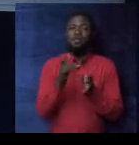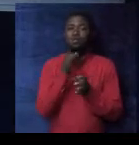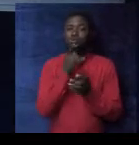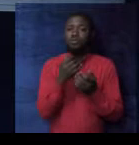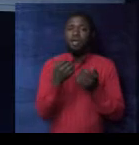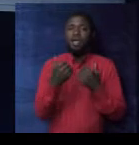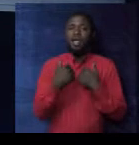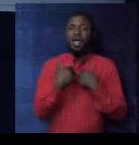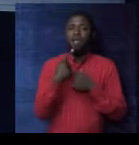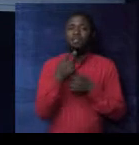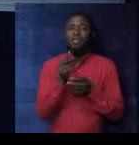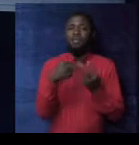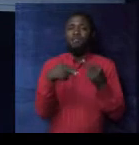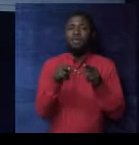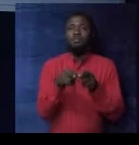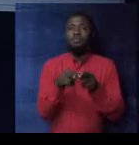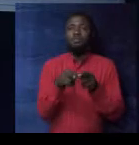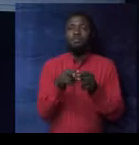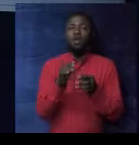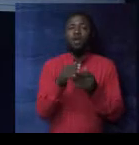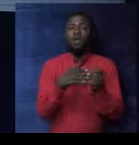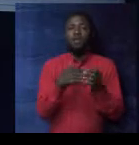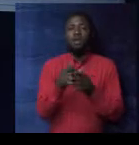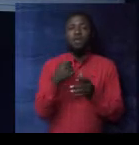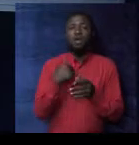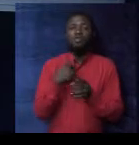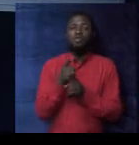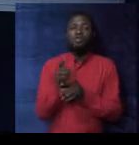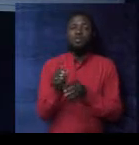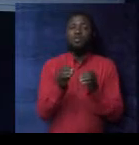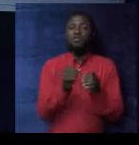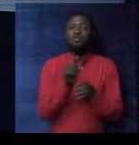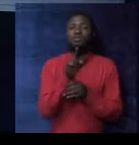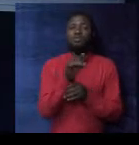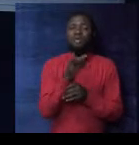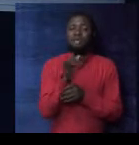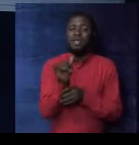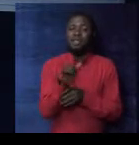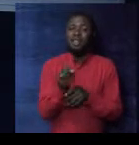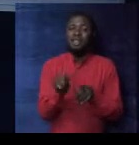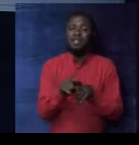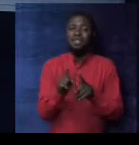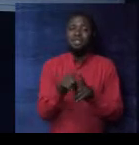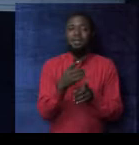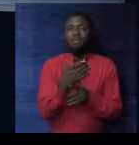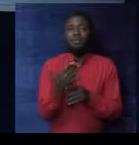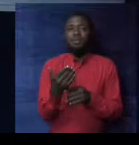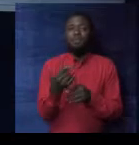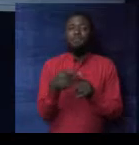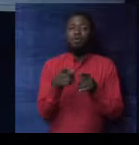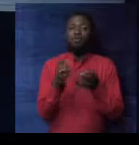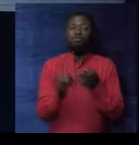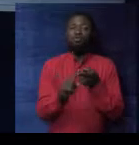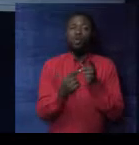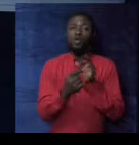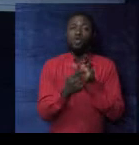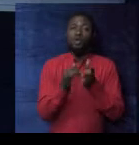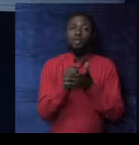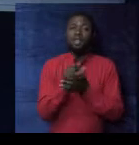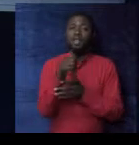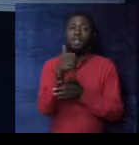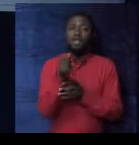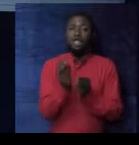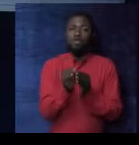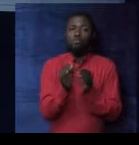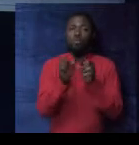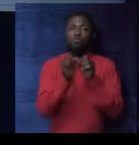It doesn't have a value of its own, but the 0 is just to hold the place. Otherwise, if we just put 1 here, it's the same thing with that 1 for 1 square. But if you want to show